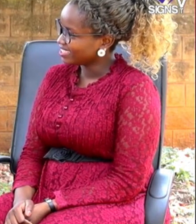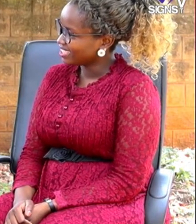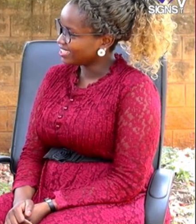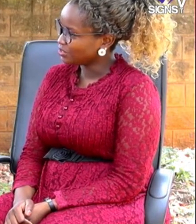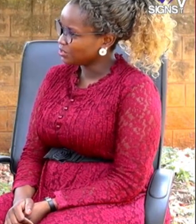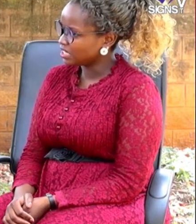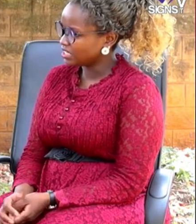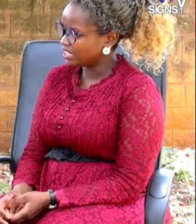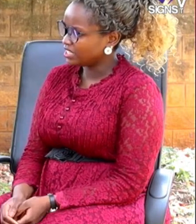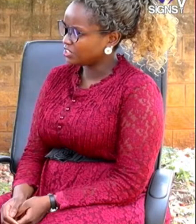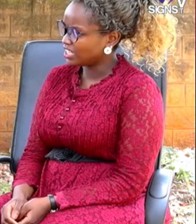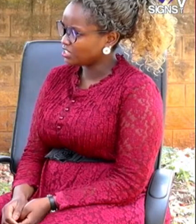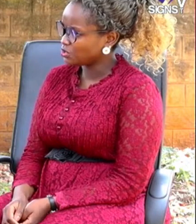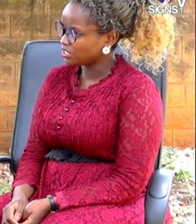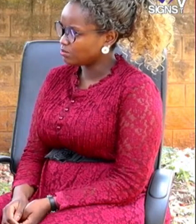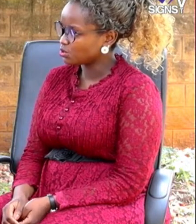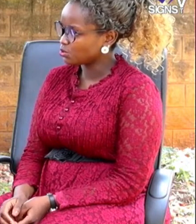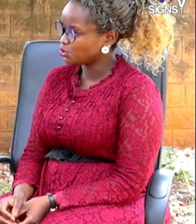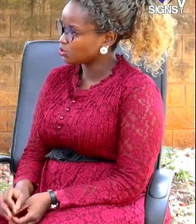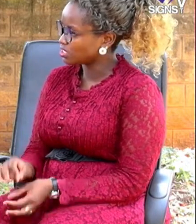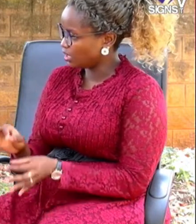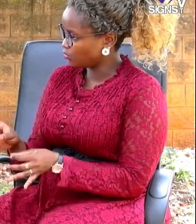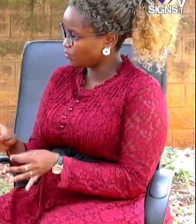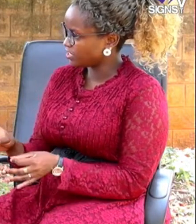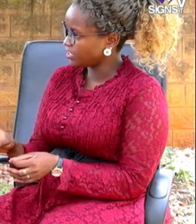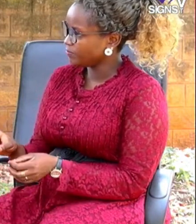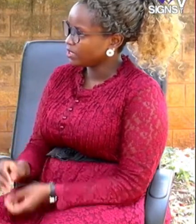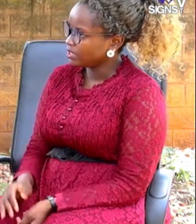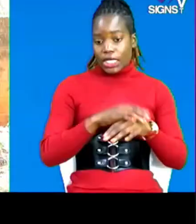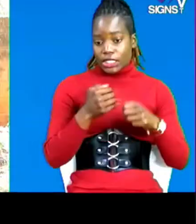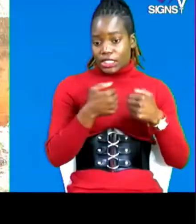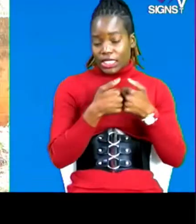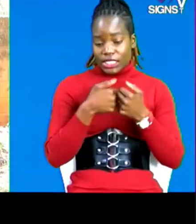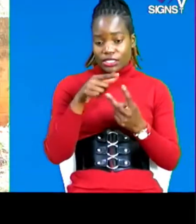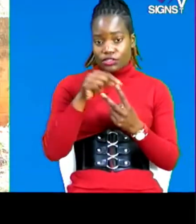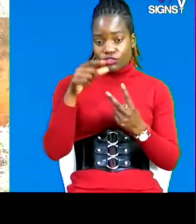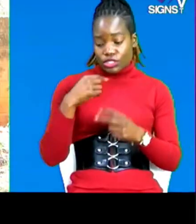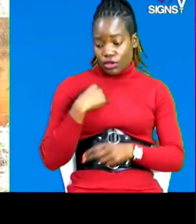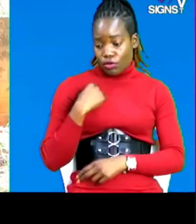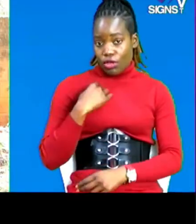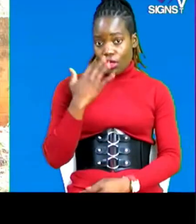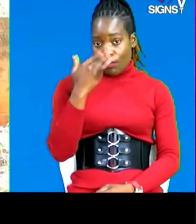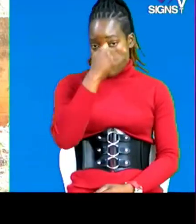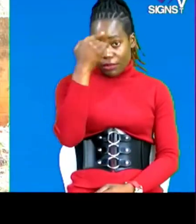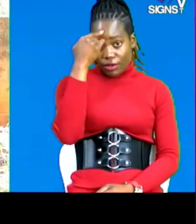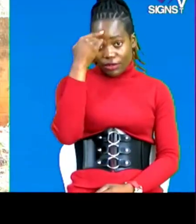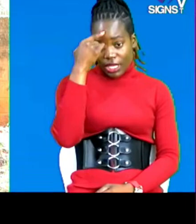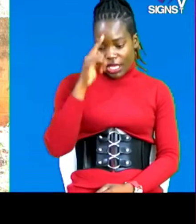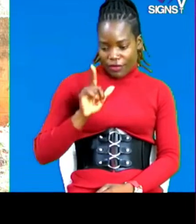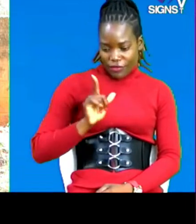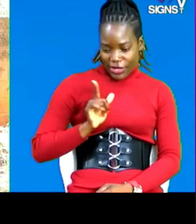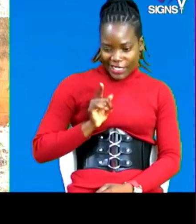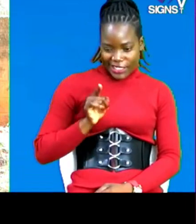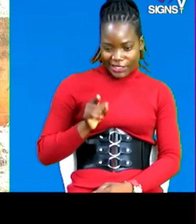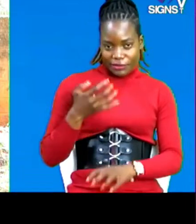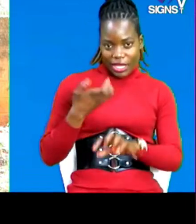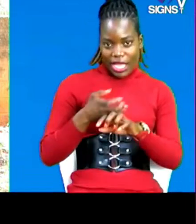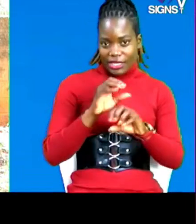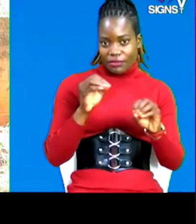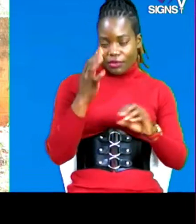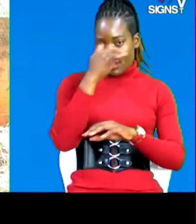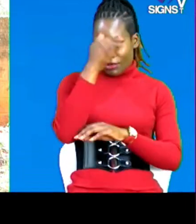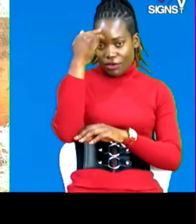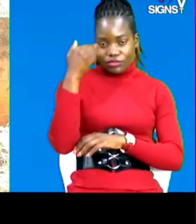frequent. And do you get a challenge when it comes to choosing outfit? Because for us ladies, it is not that hard. We have